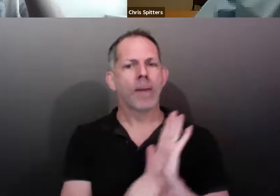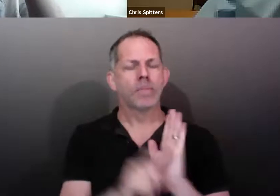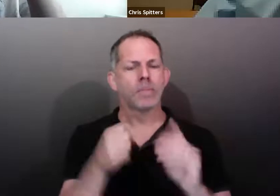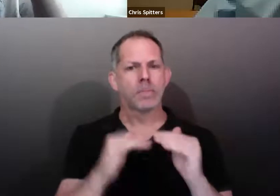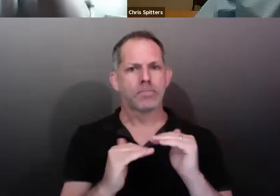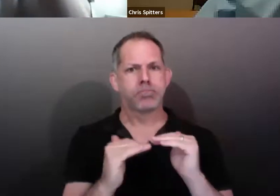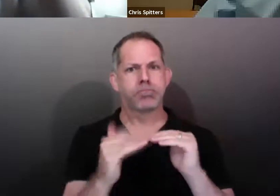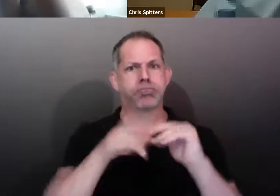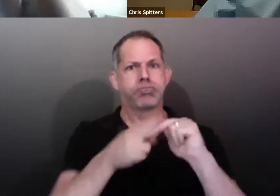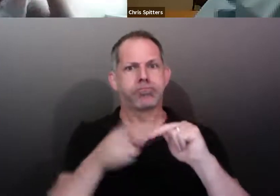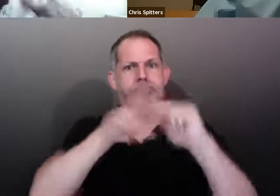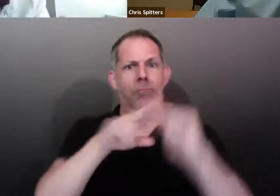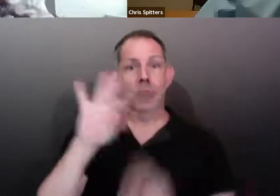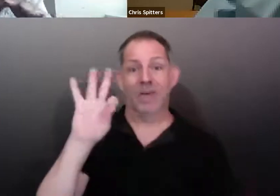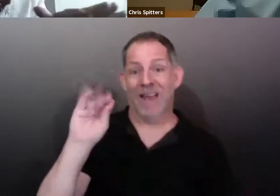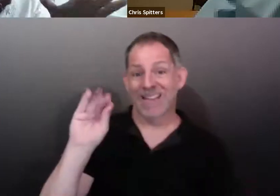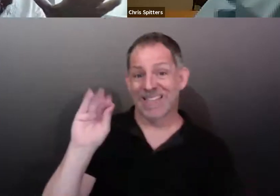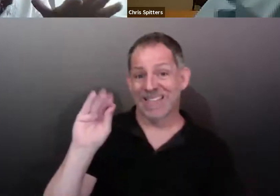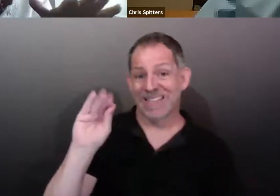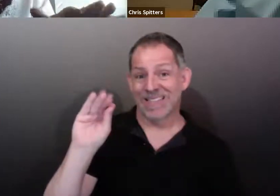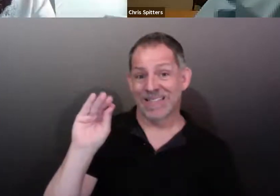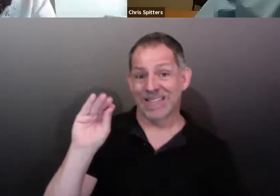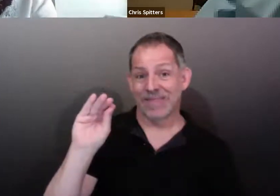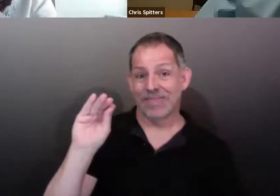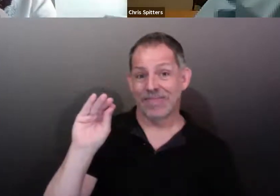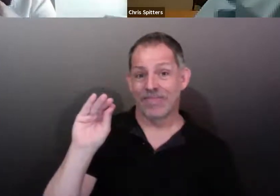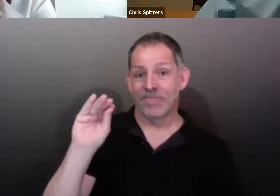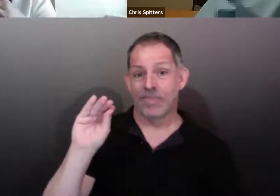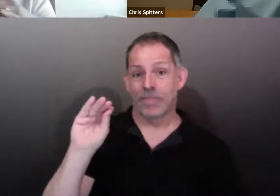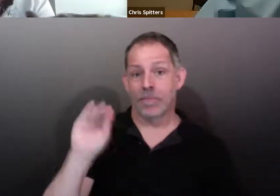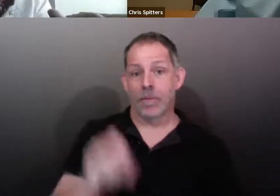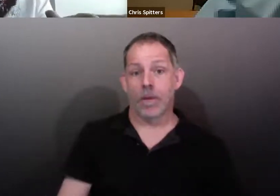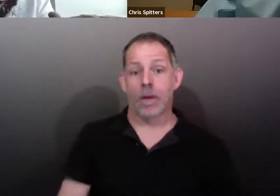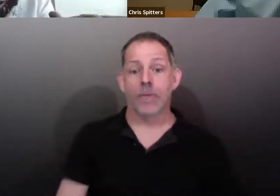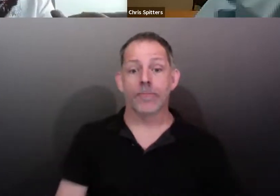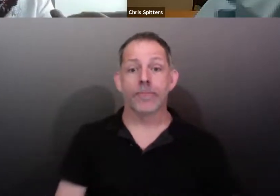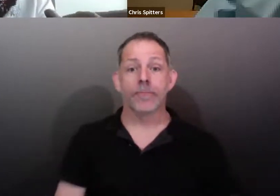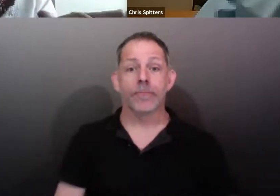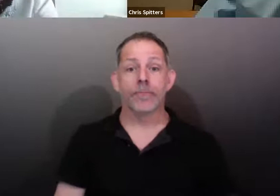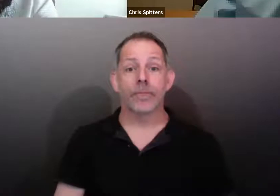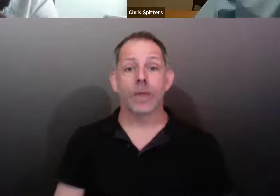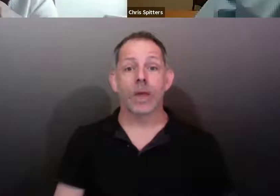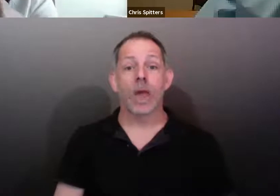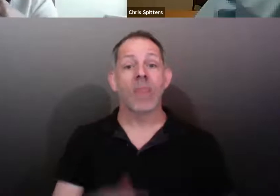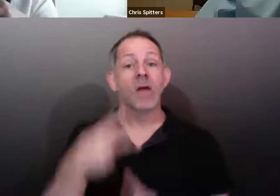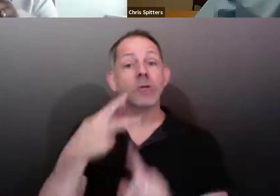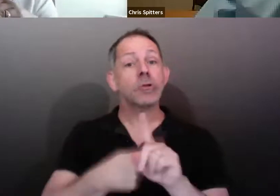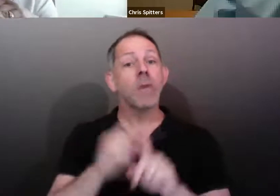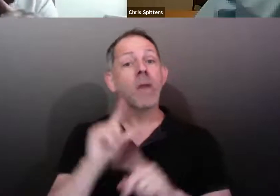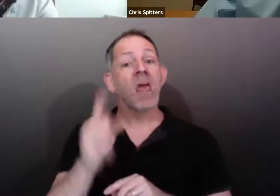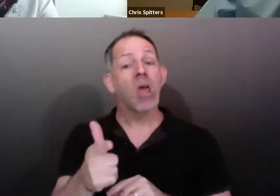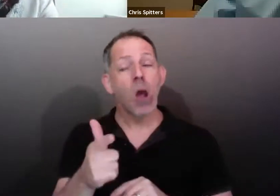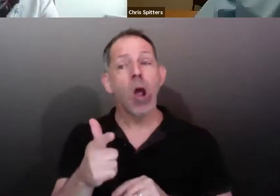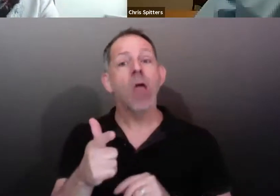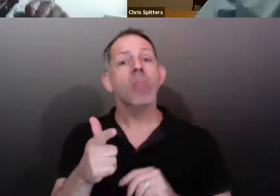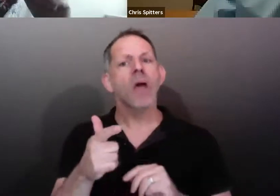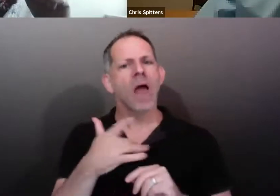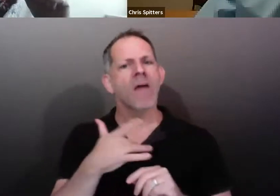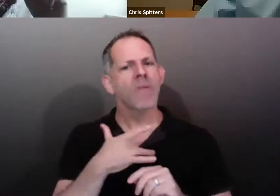months after the illness started where I really was feeling normal again. I was able to do cardio exercise.